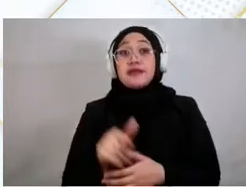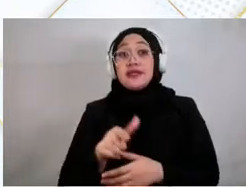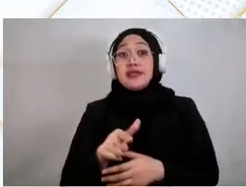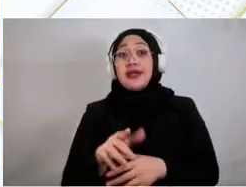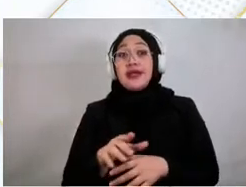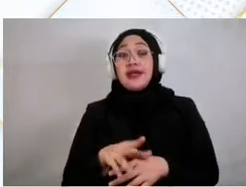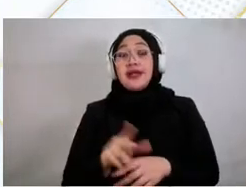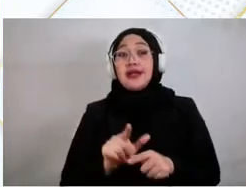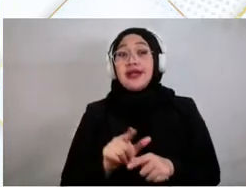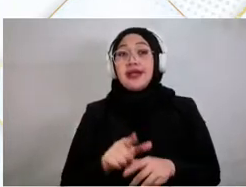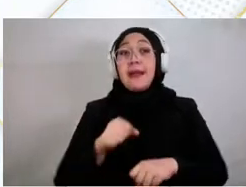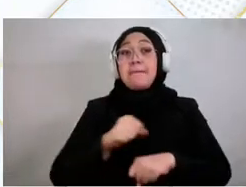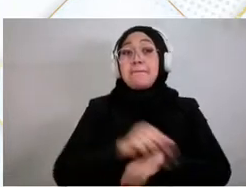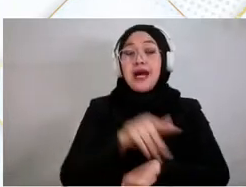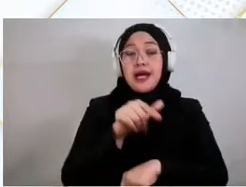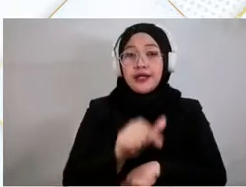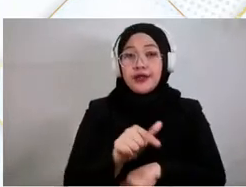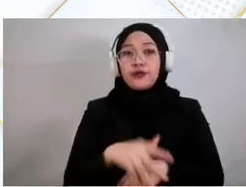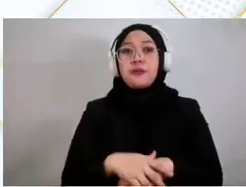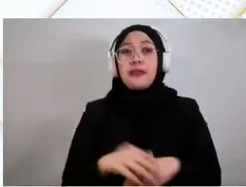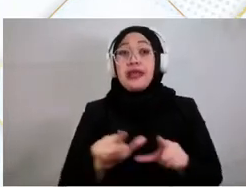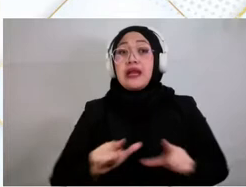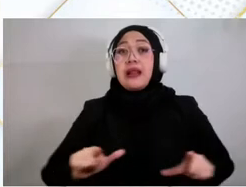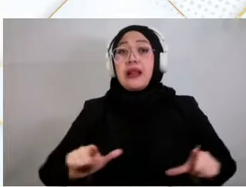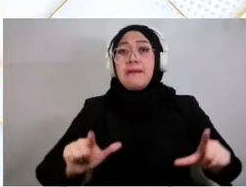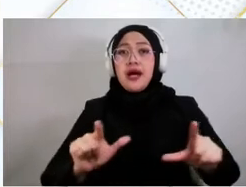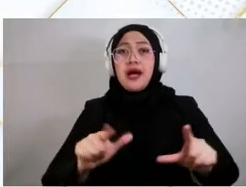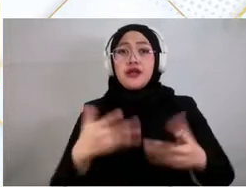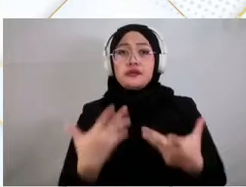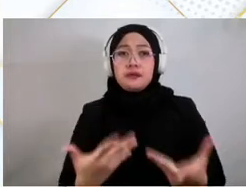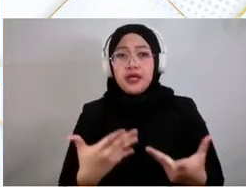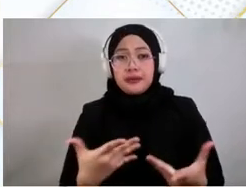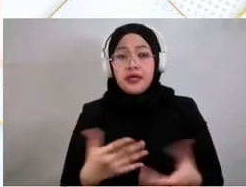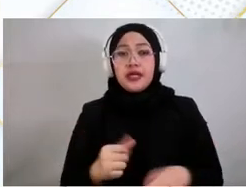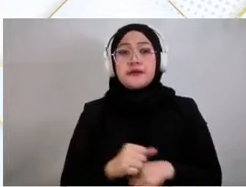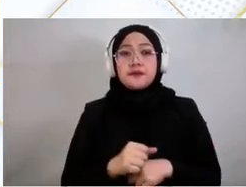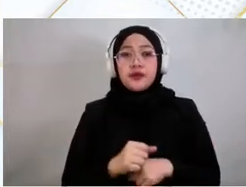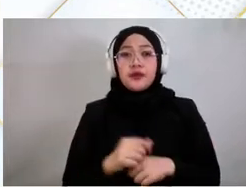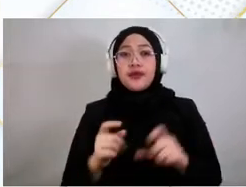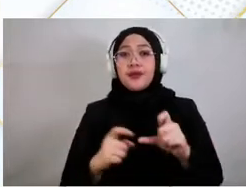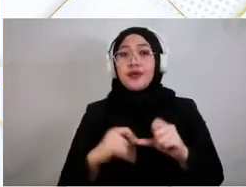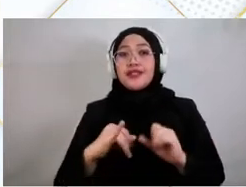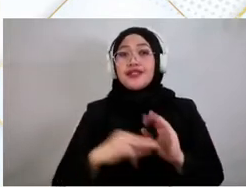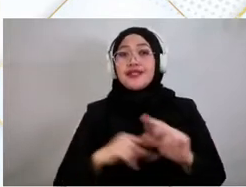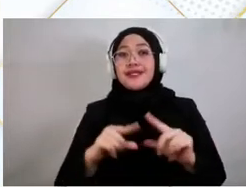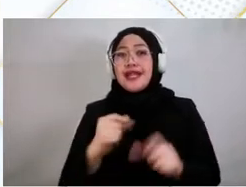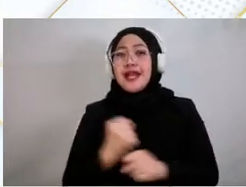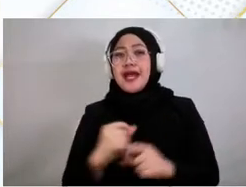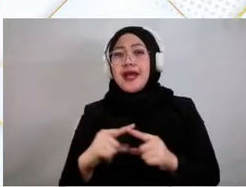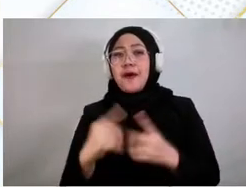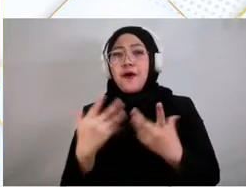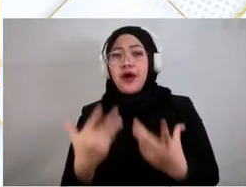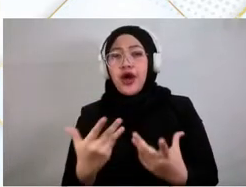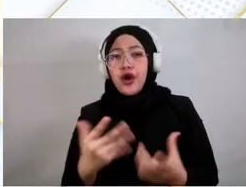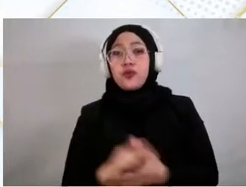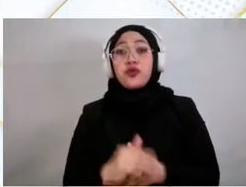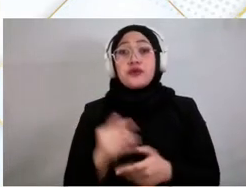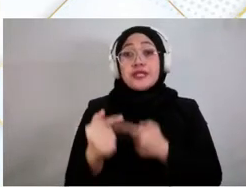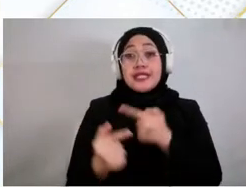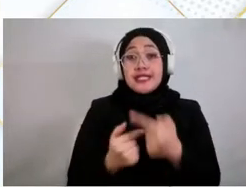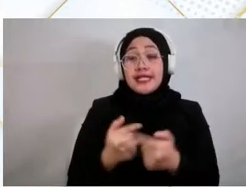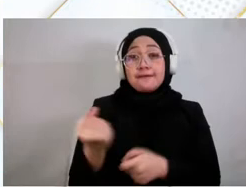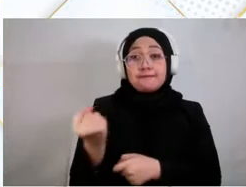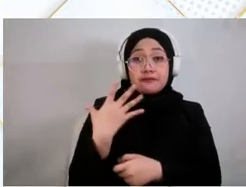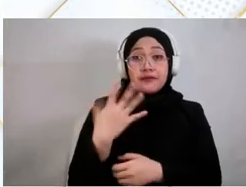And I'd like to give it first to Lieutenant Colonel Sinaga. So what can you tell us about